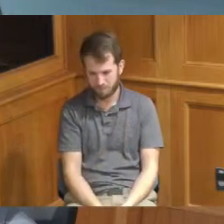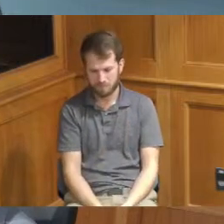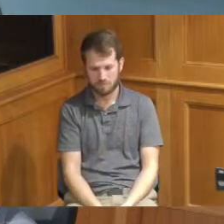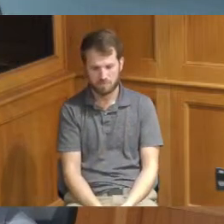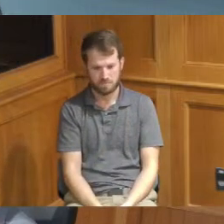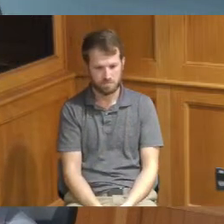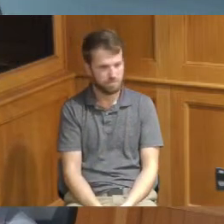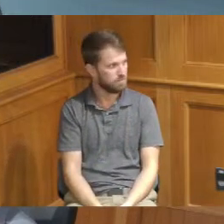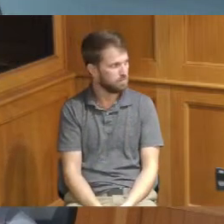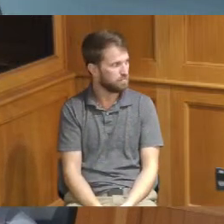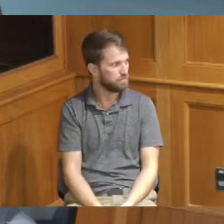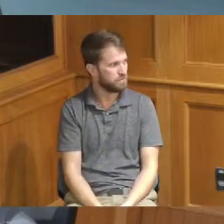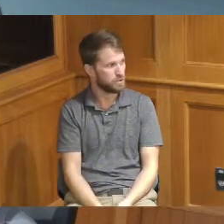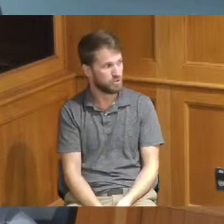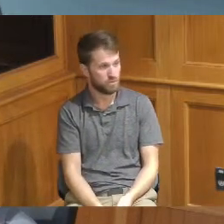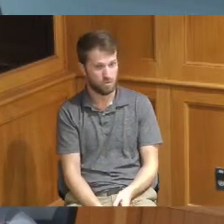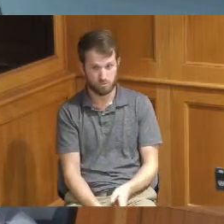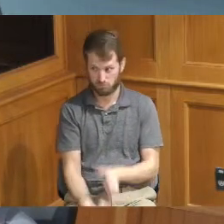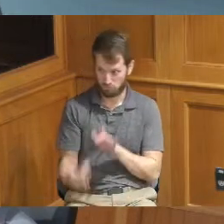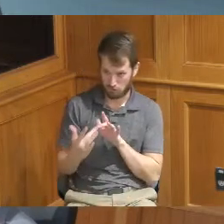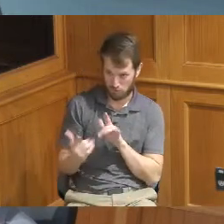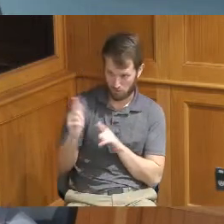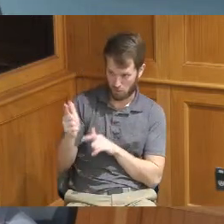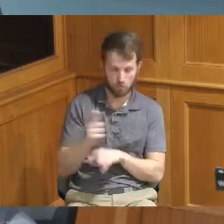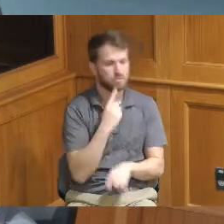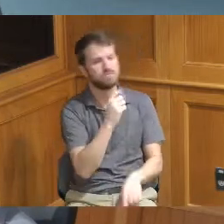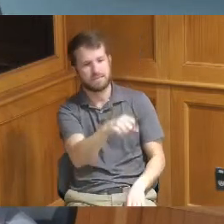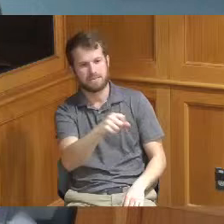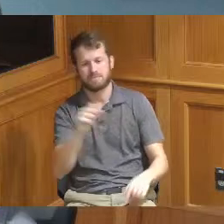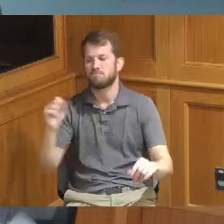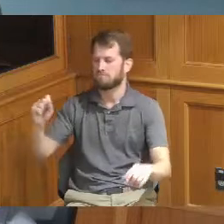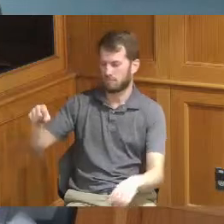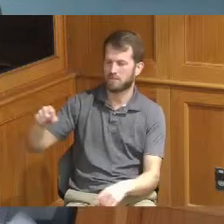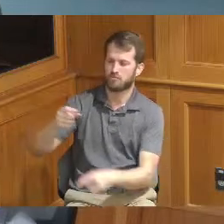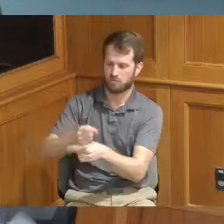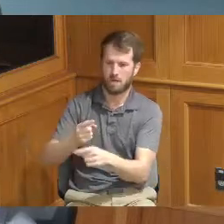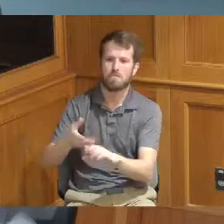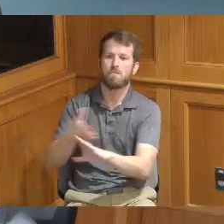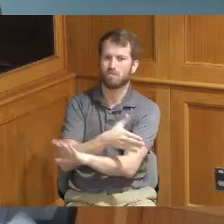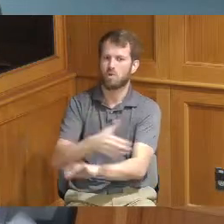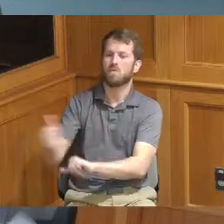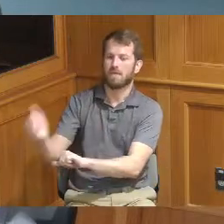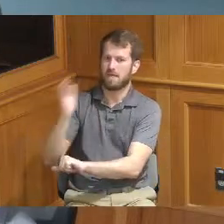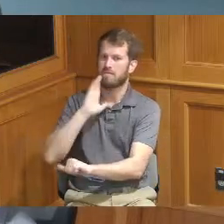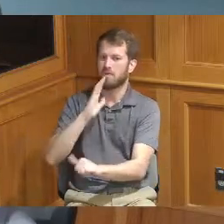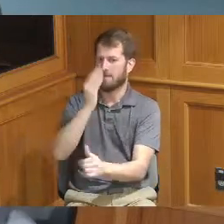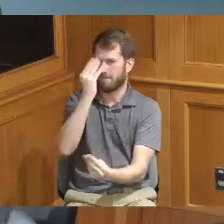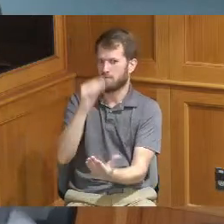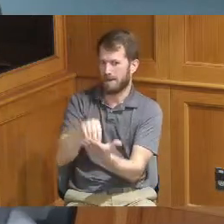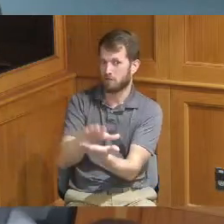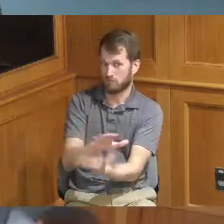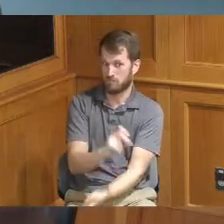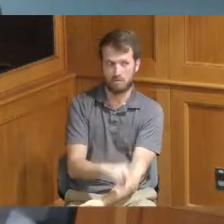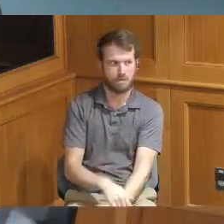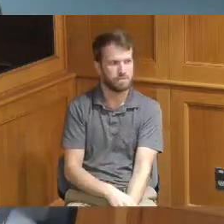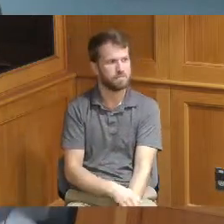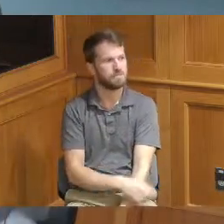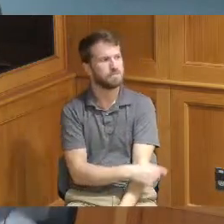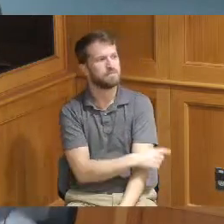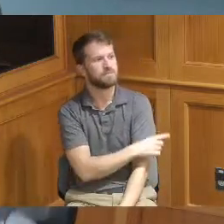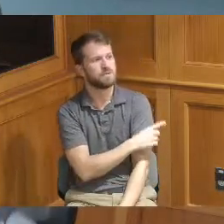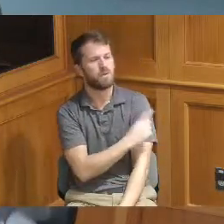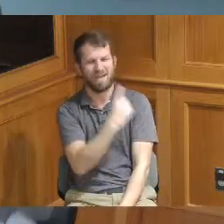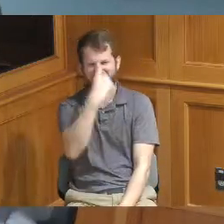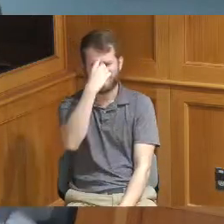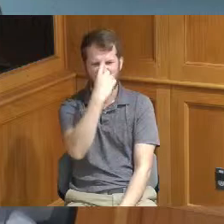Next, yes, could you have someone, before you leave, somebody can get your information. Can you have that, Mr.? Yeah, and I think